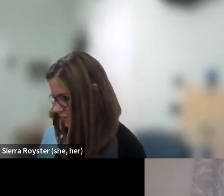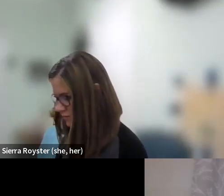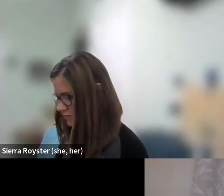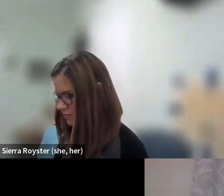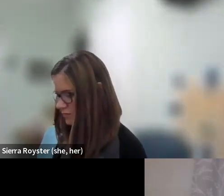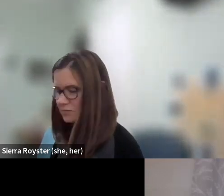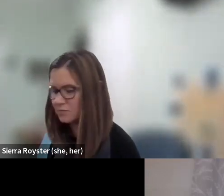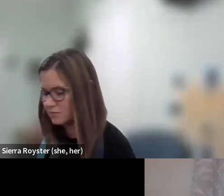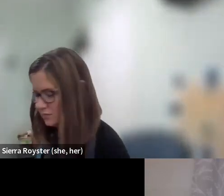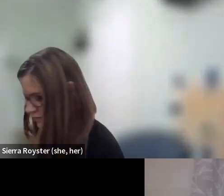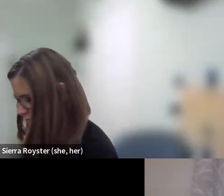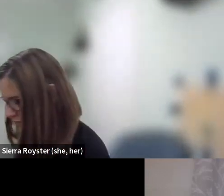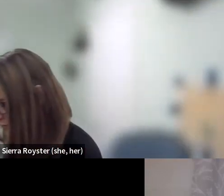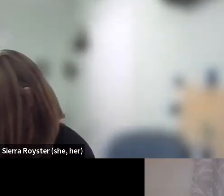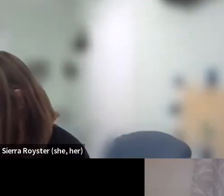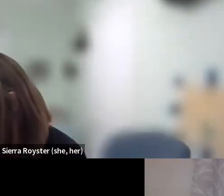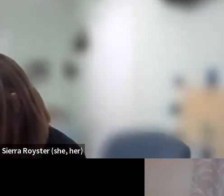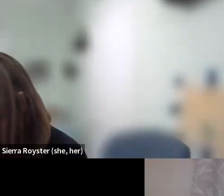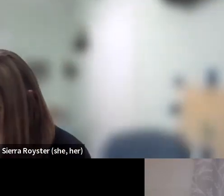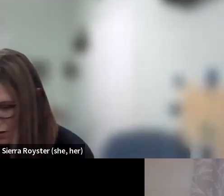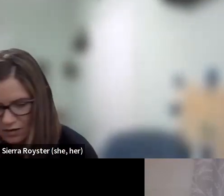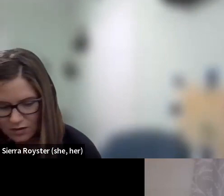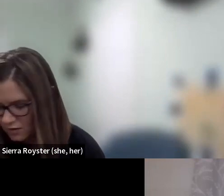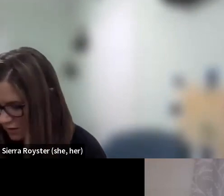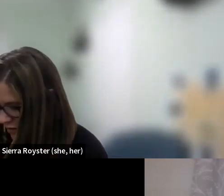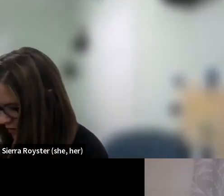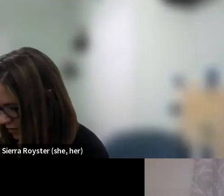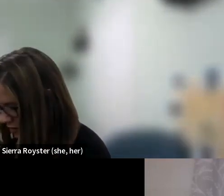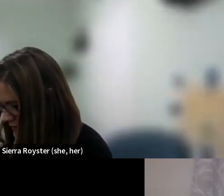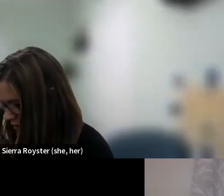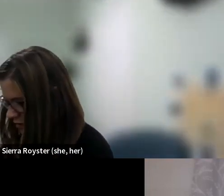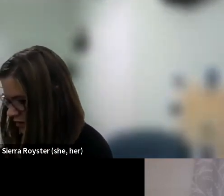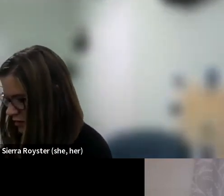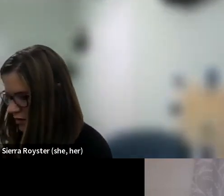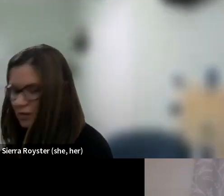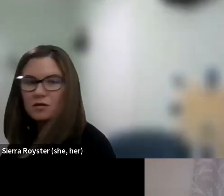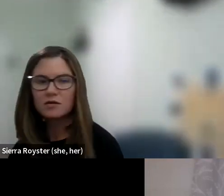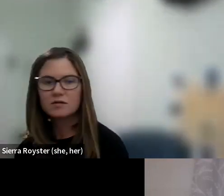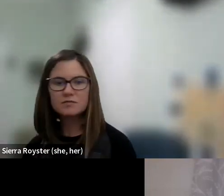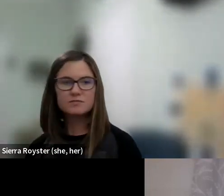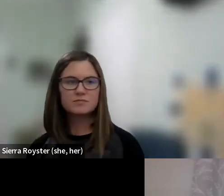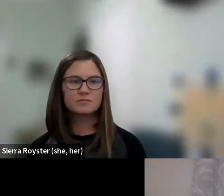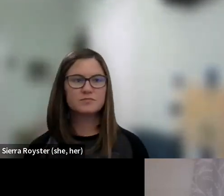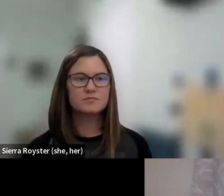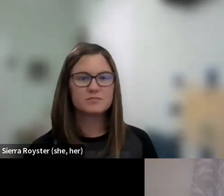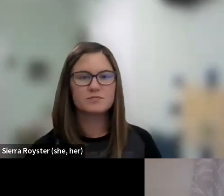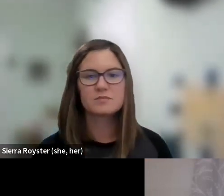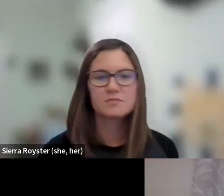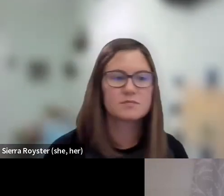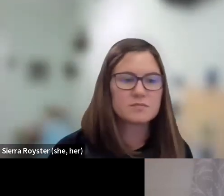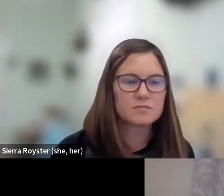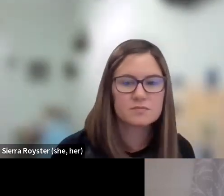when you're in spaces that can actually create change and create authority. Like, how would I communicate that there